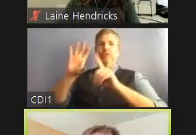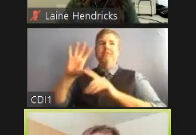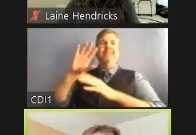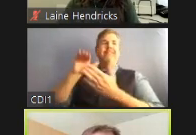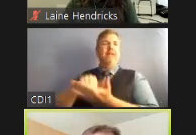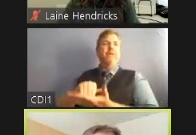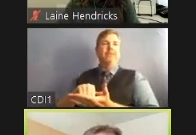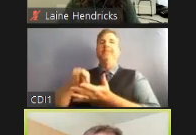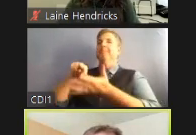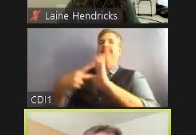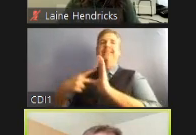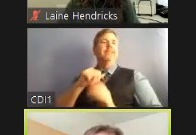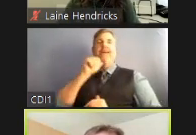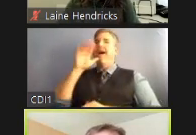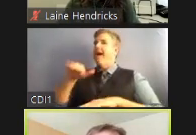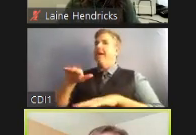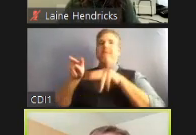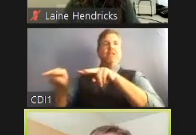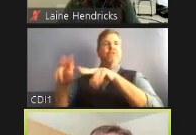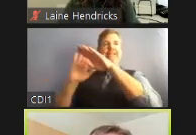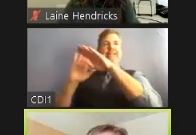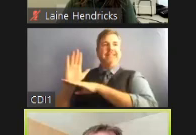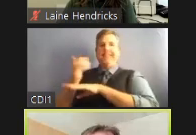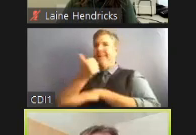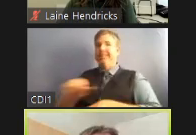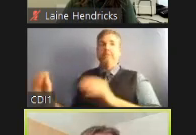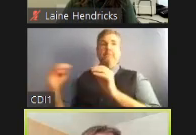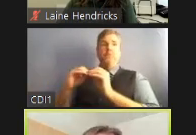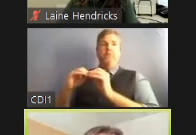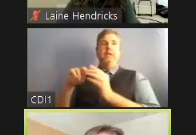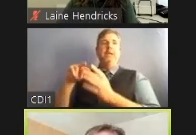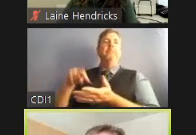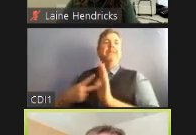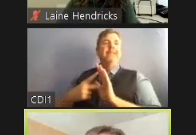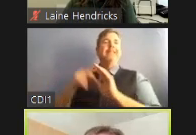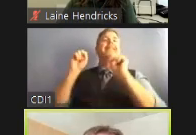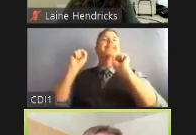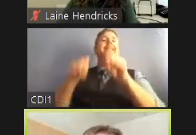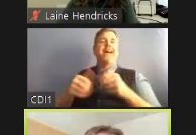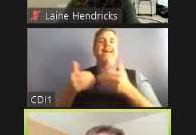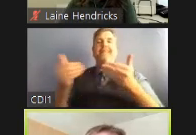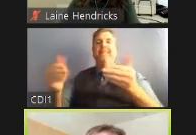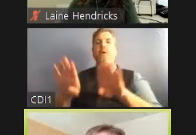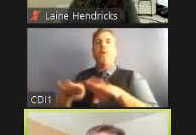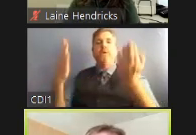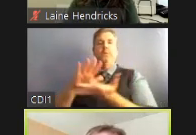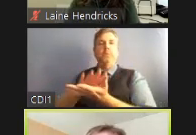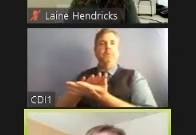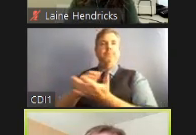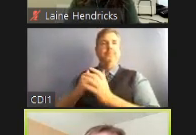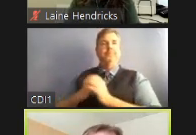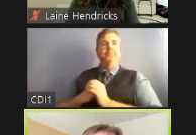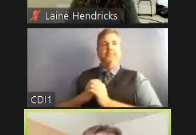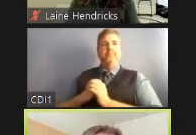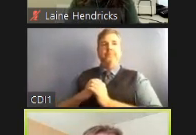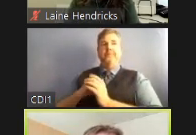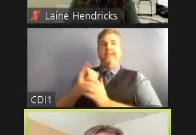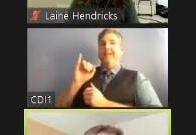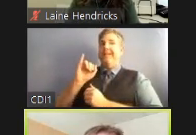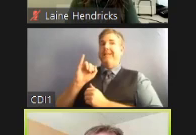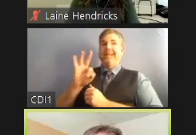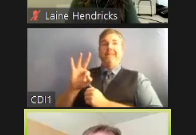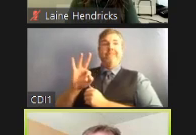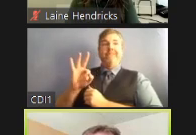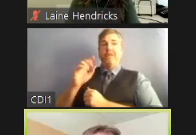learning. When the case rates are between 100 and 200 cases per 100,000, TK through 6th